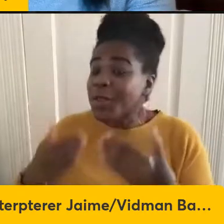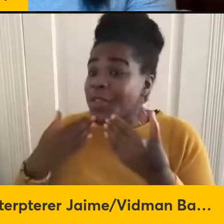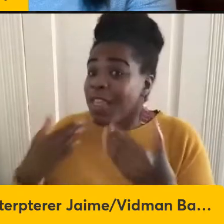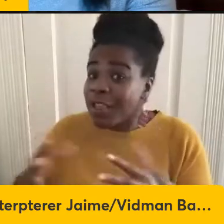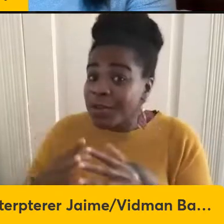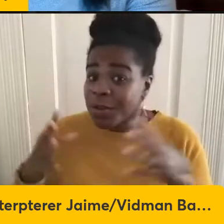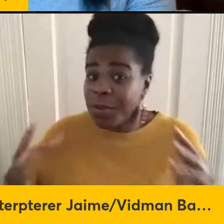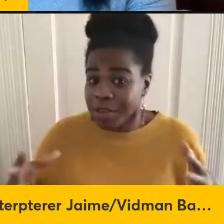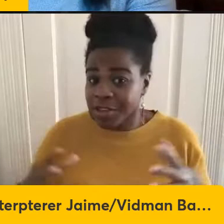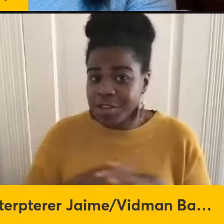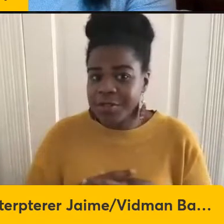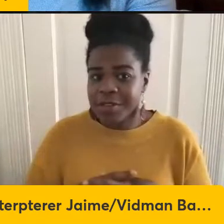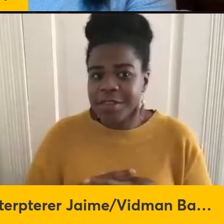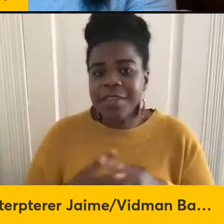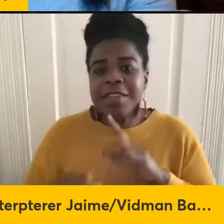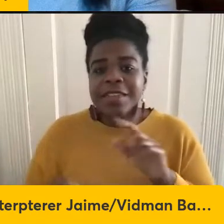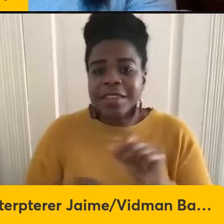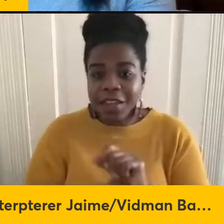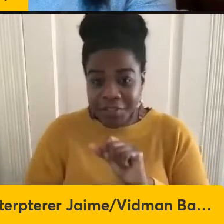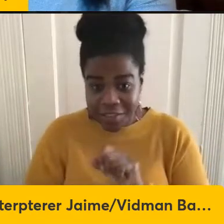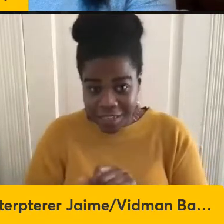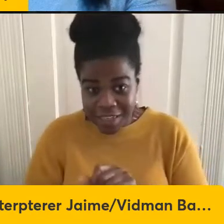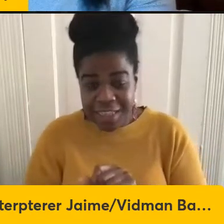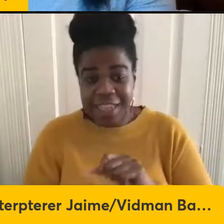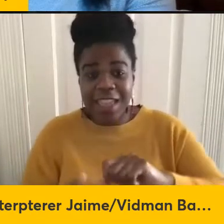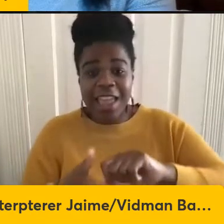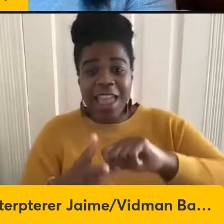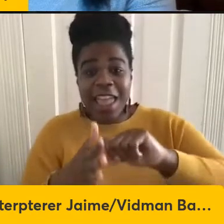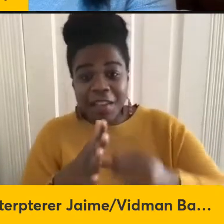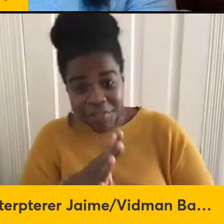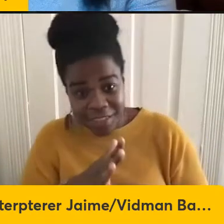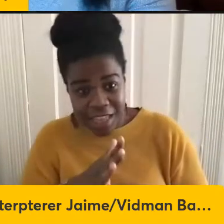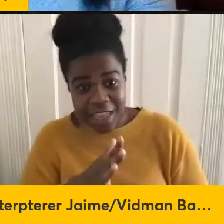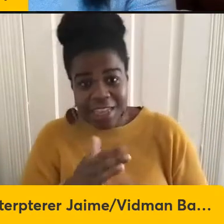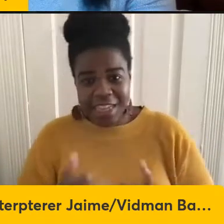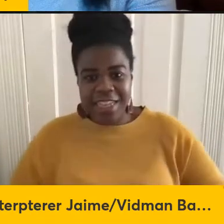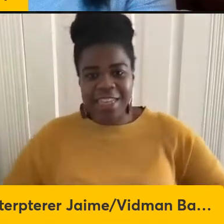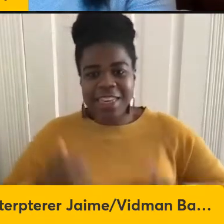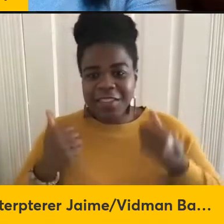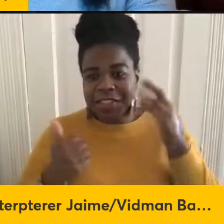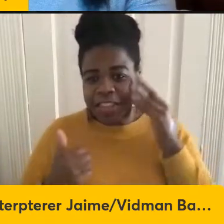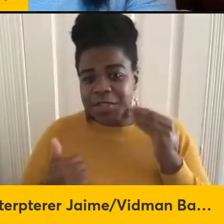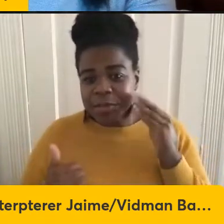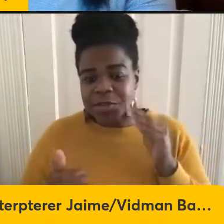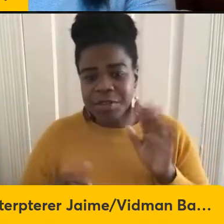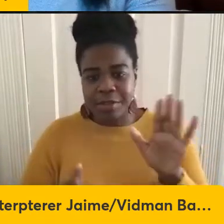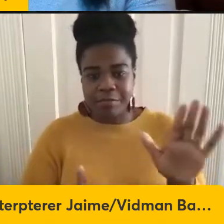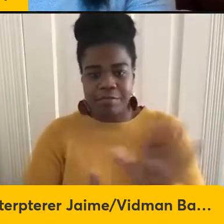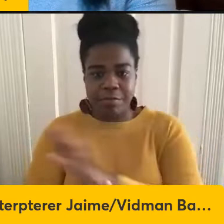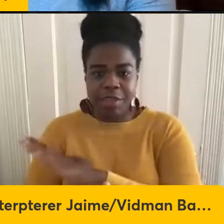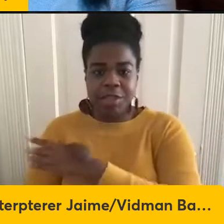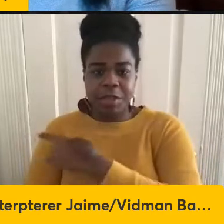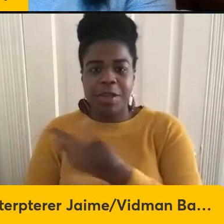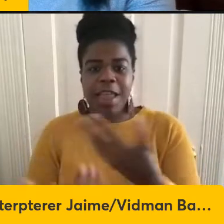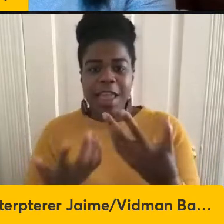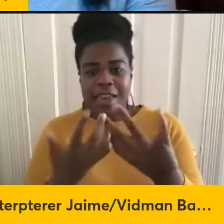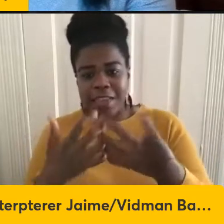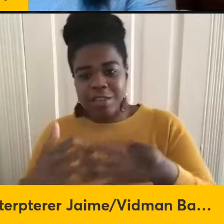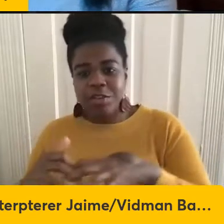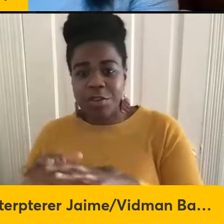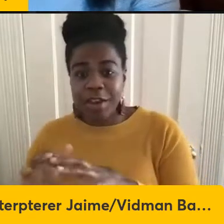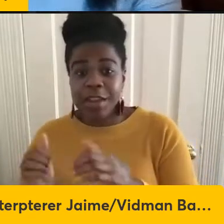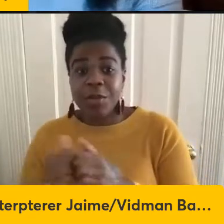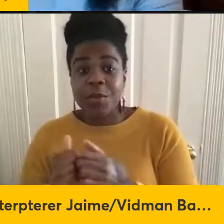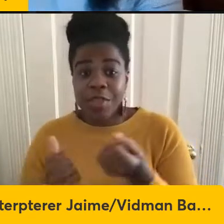for that. Definitely highlighting the lived experience of the patients and integrating that into our